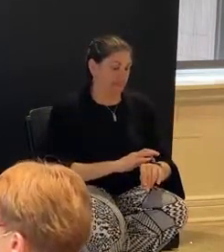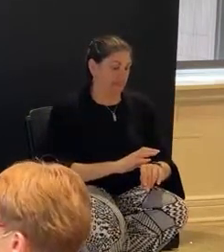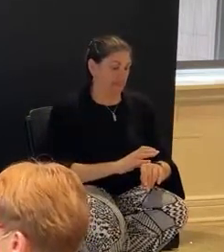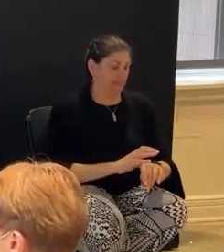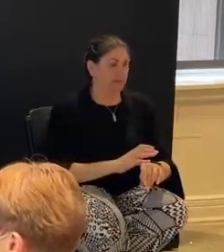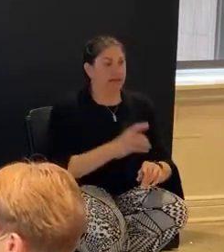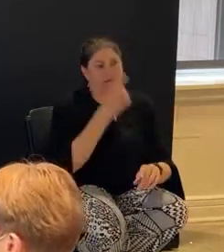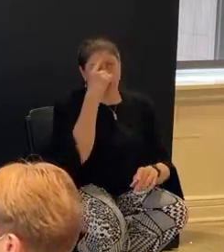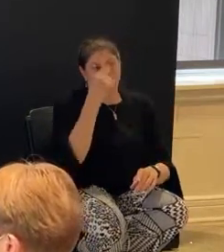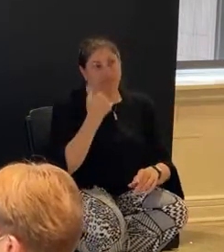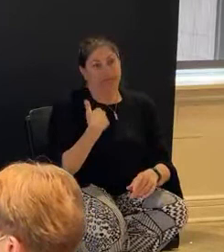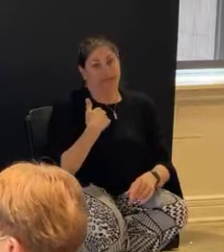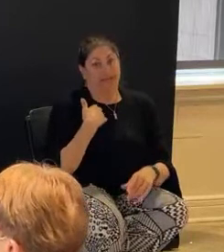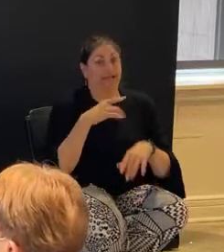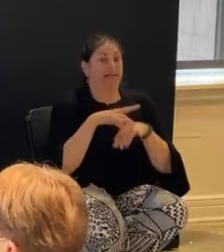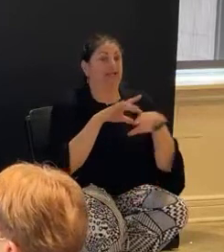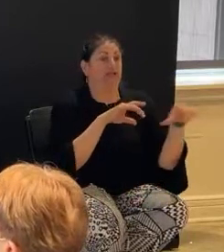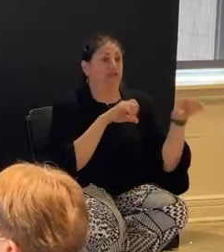a great